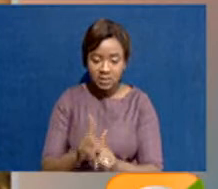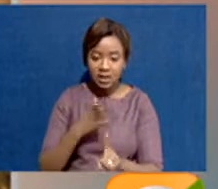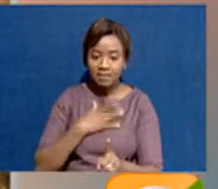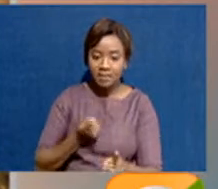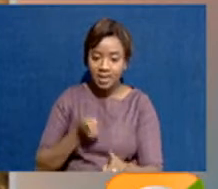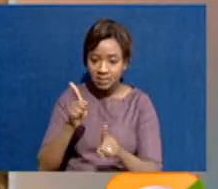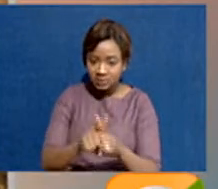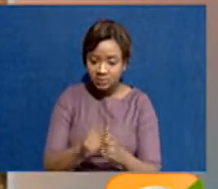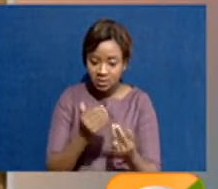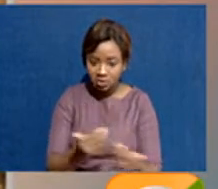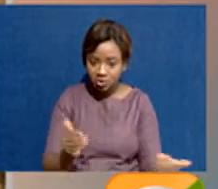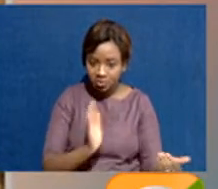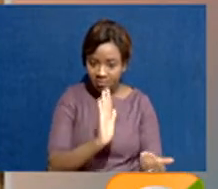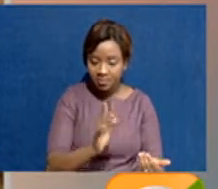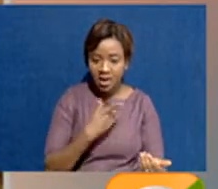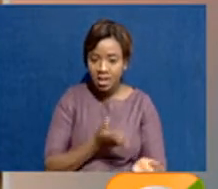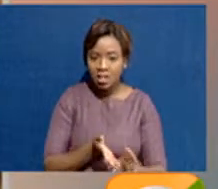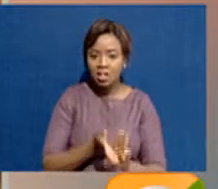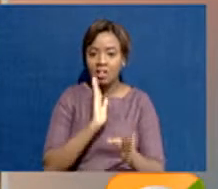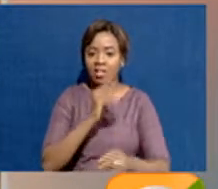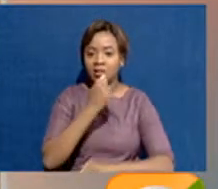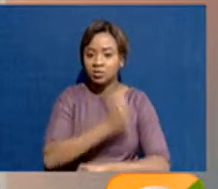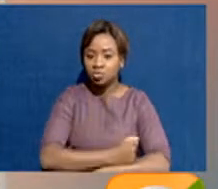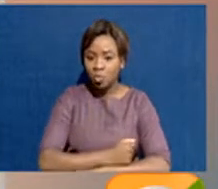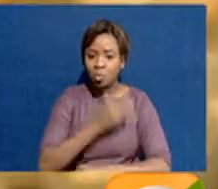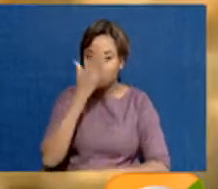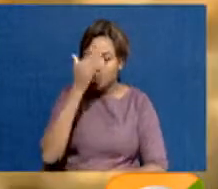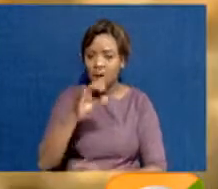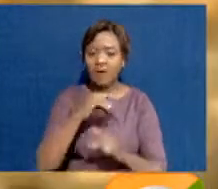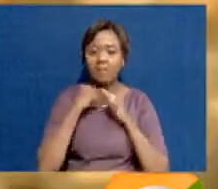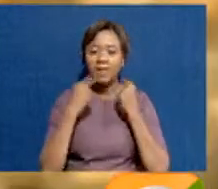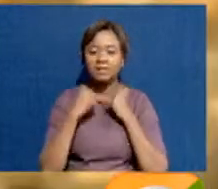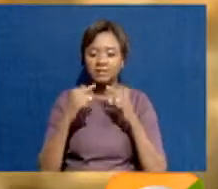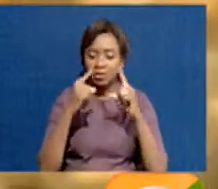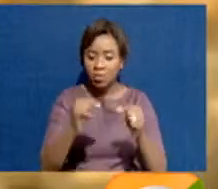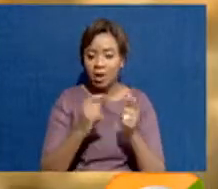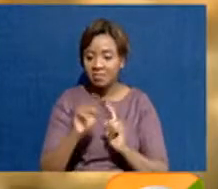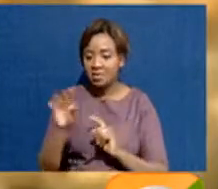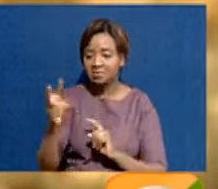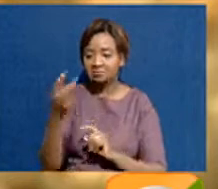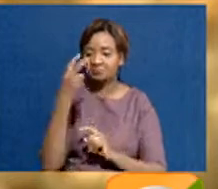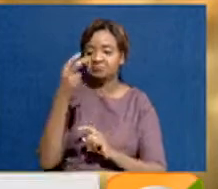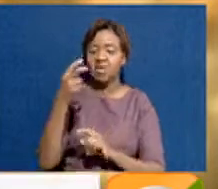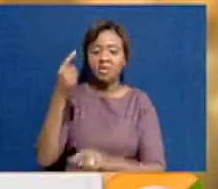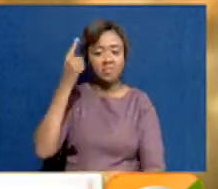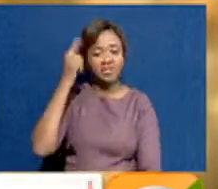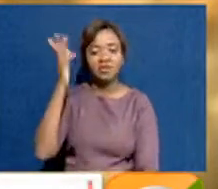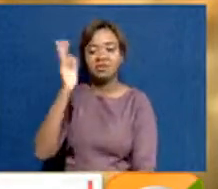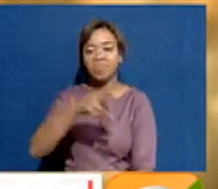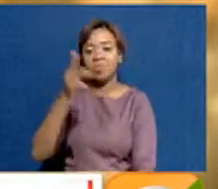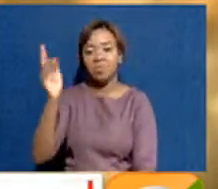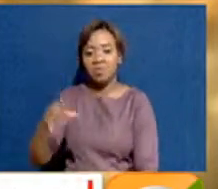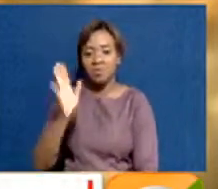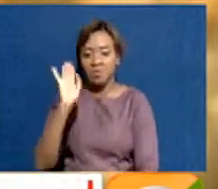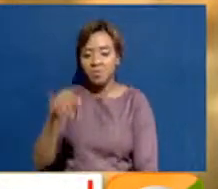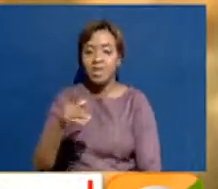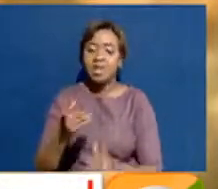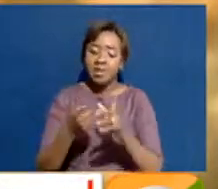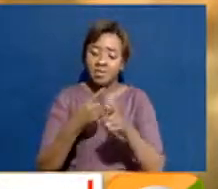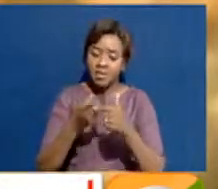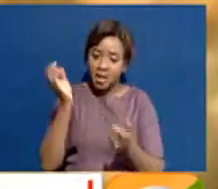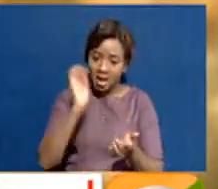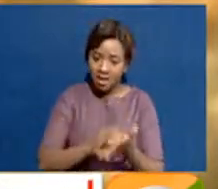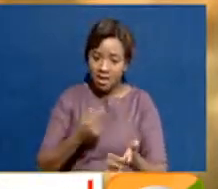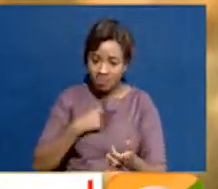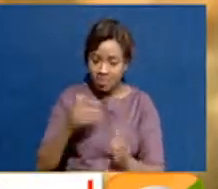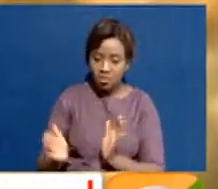ya mafunzo mabaya ya Pastor Mackenzie. Lakini ikachukuliwa tu hivyo hivyo. Ilikuja nikaenda tena nikareport